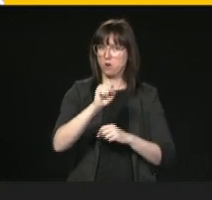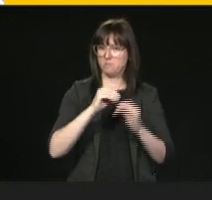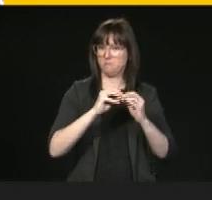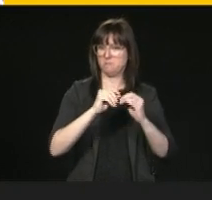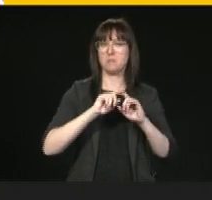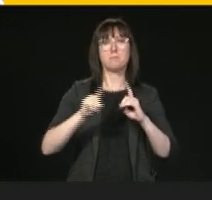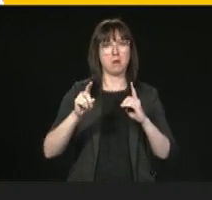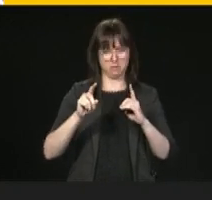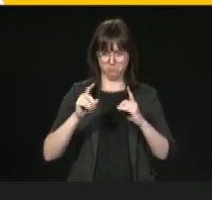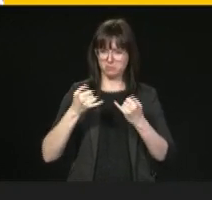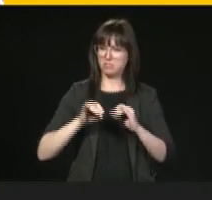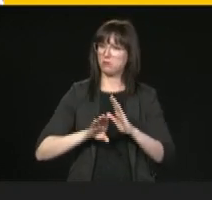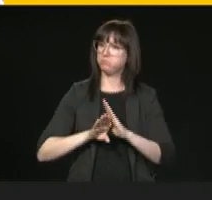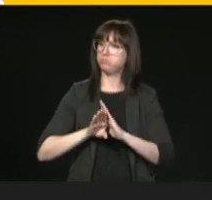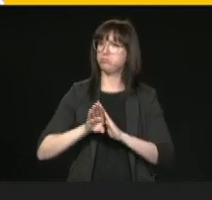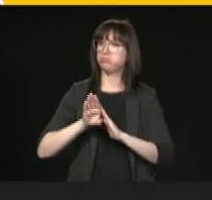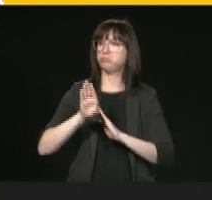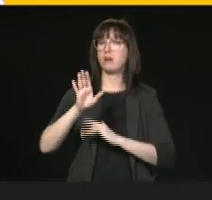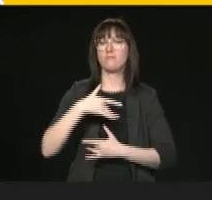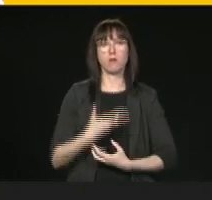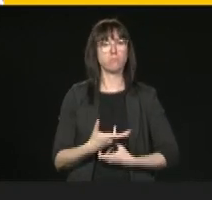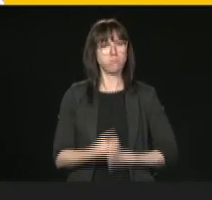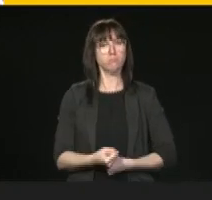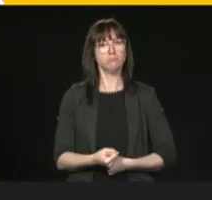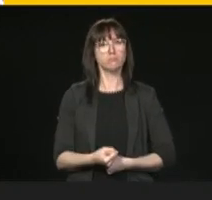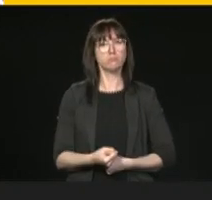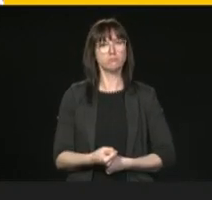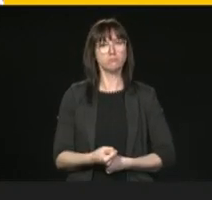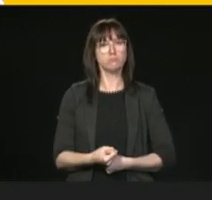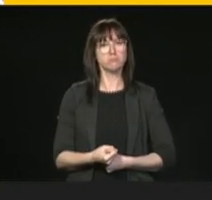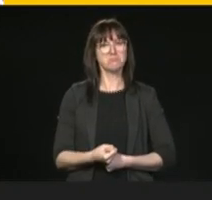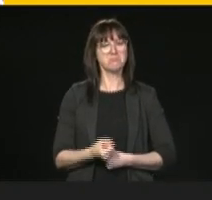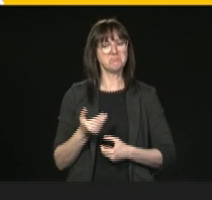confident that actually this year, with NAFTA and so on,